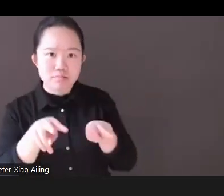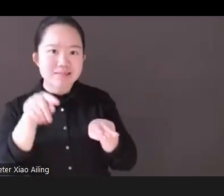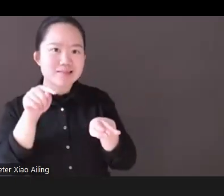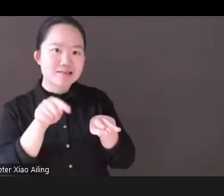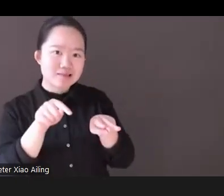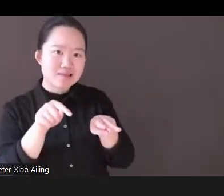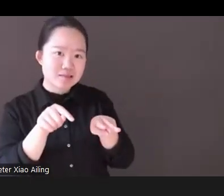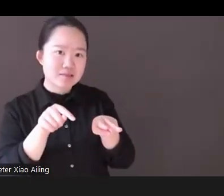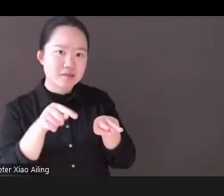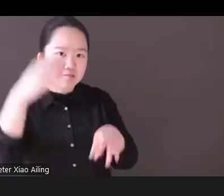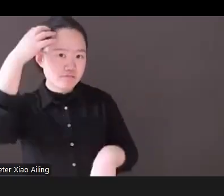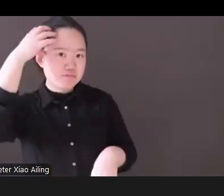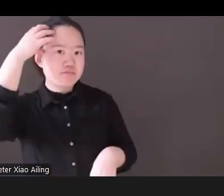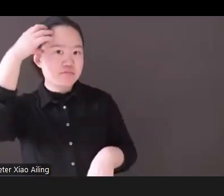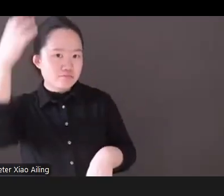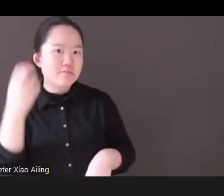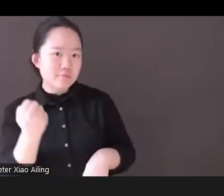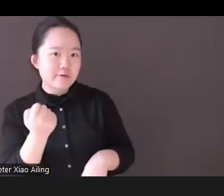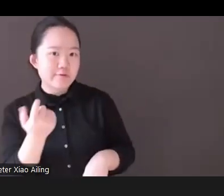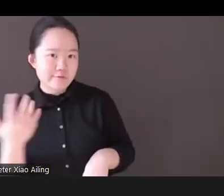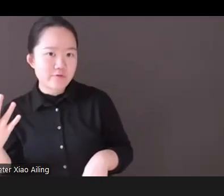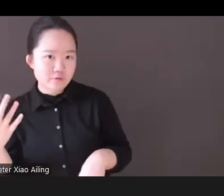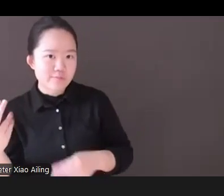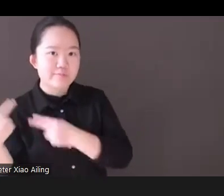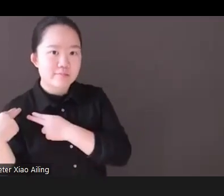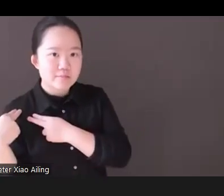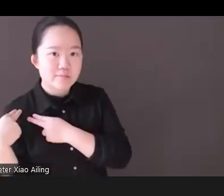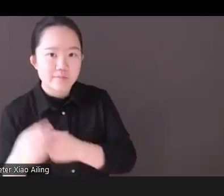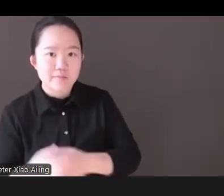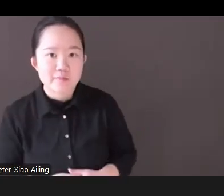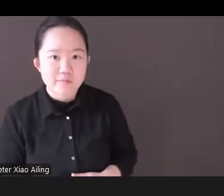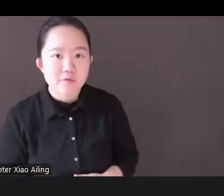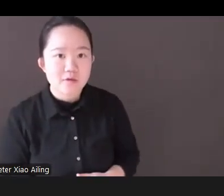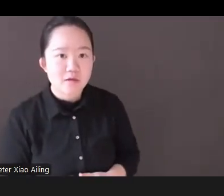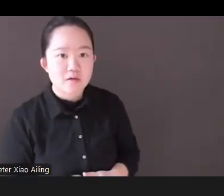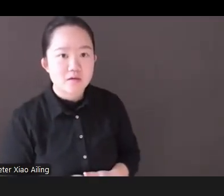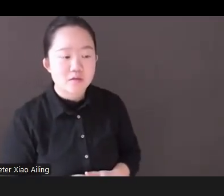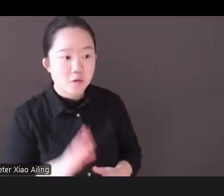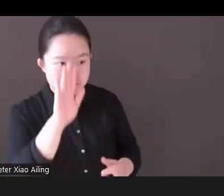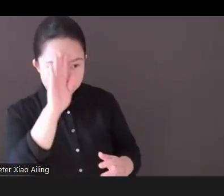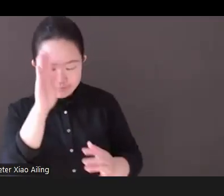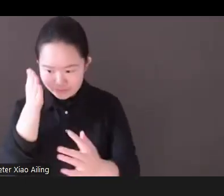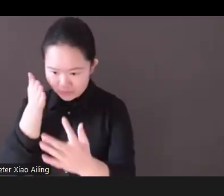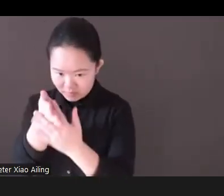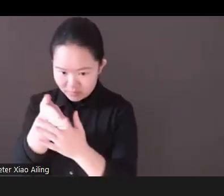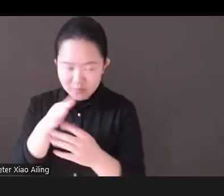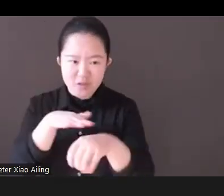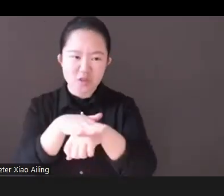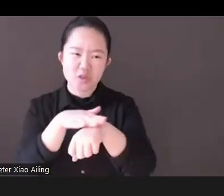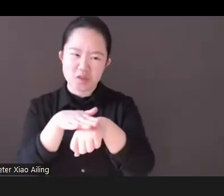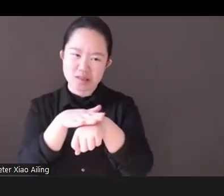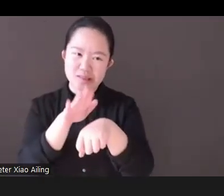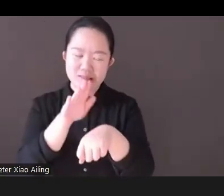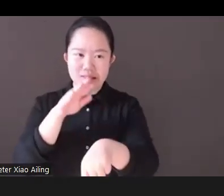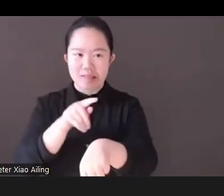services, e-books, e-commerce services. Sorry, Aleksas. We don't really have time for a full overview of